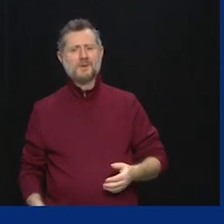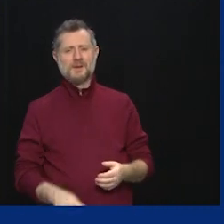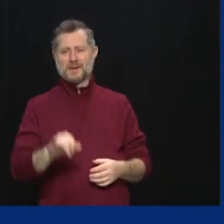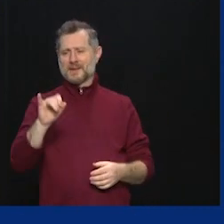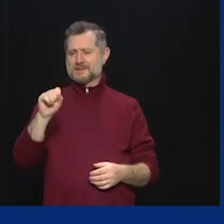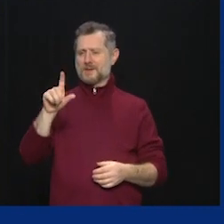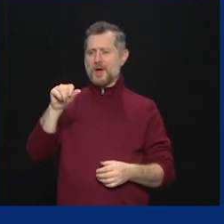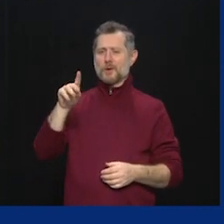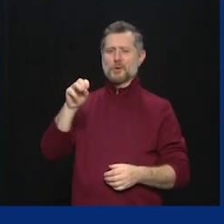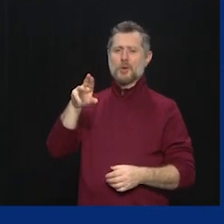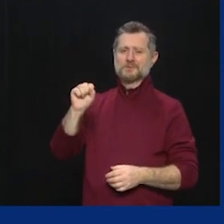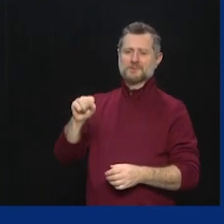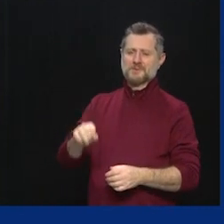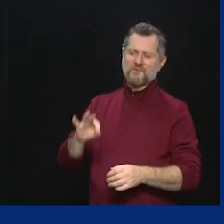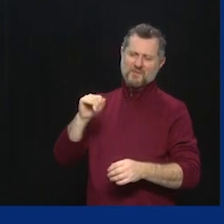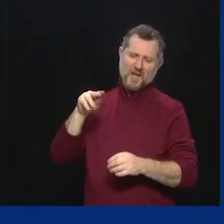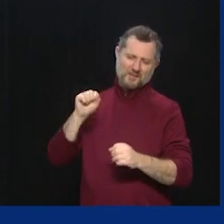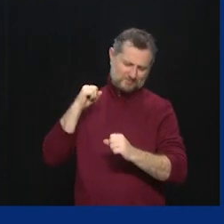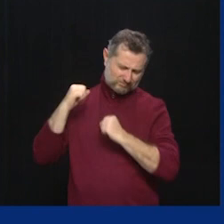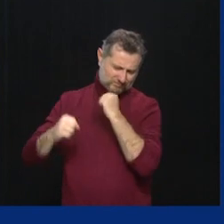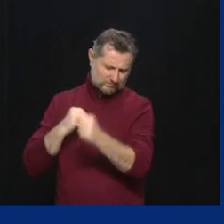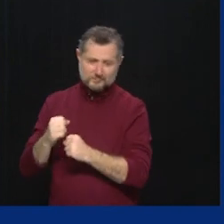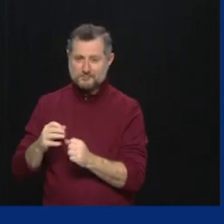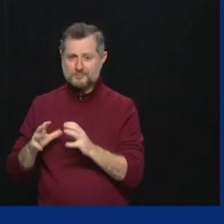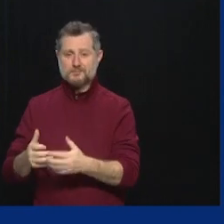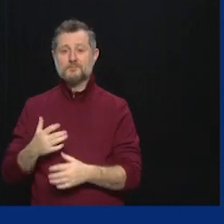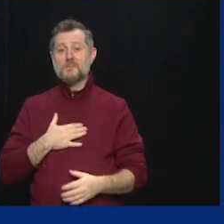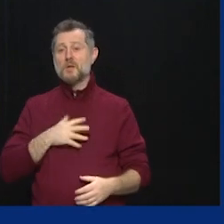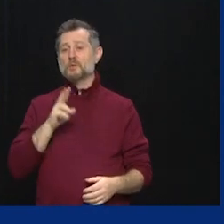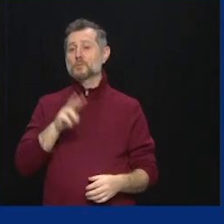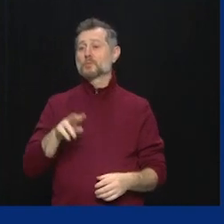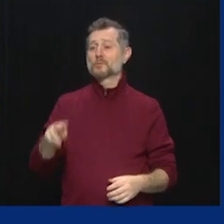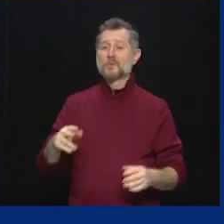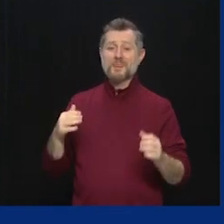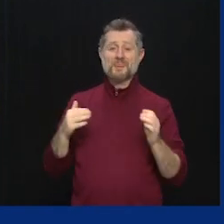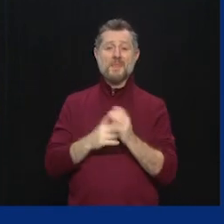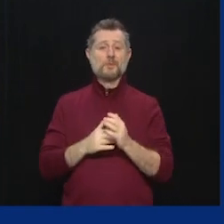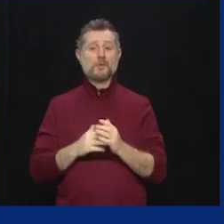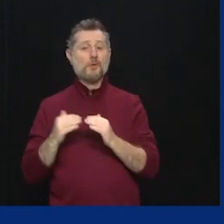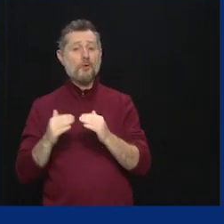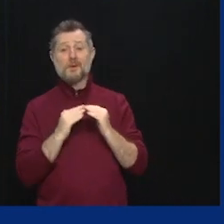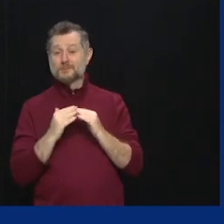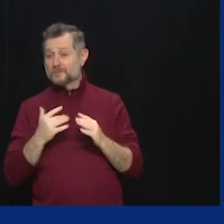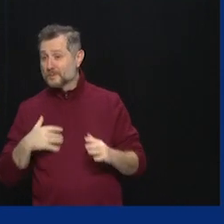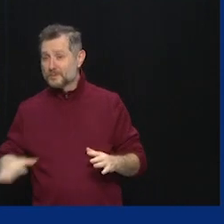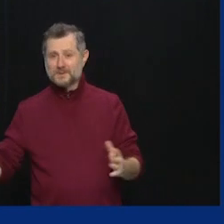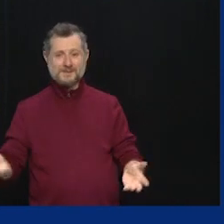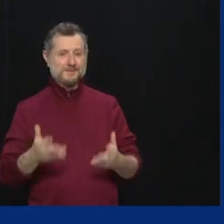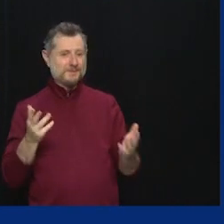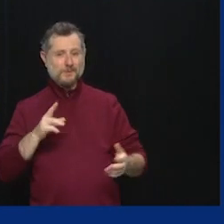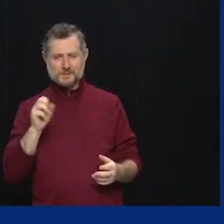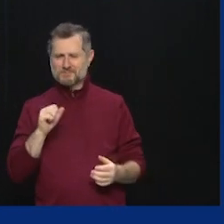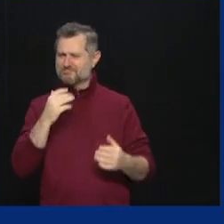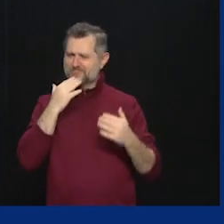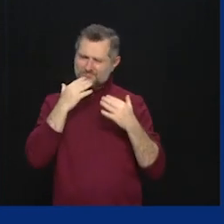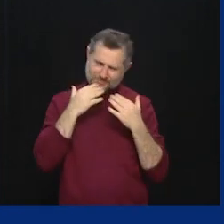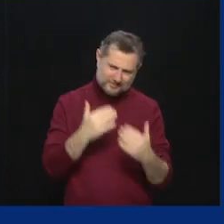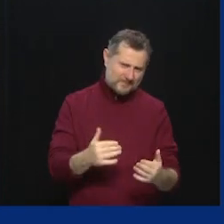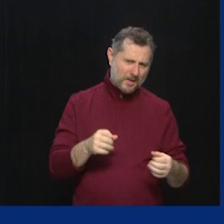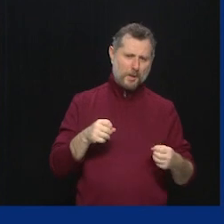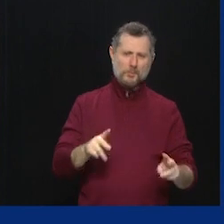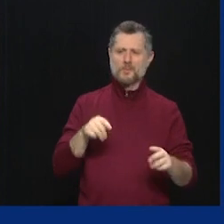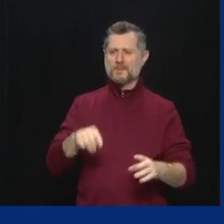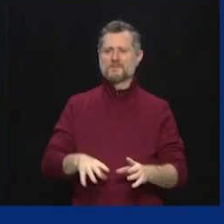behalf of my 22,000 colleagues here in the United States, thank you for the opportunity to be a part of this. We're thrilled to see the